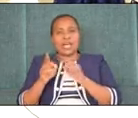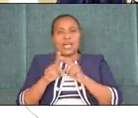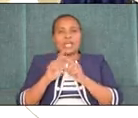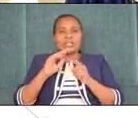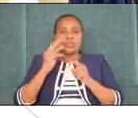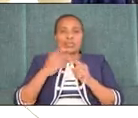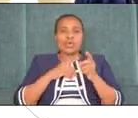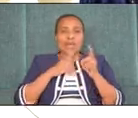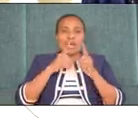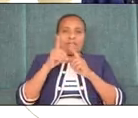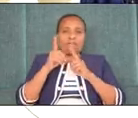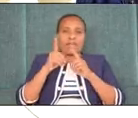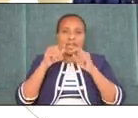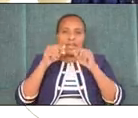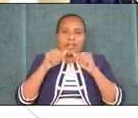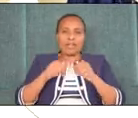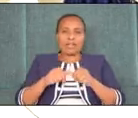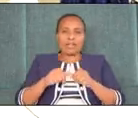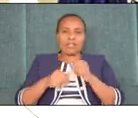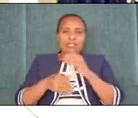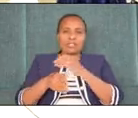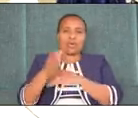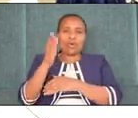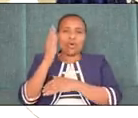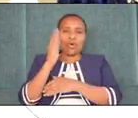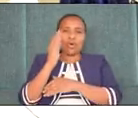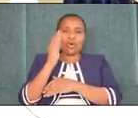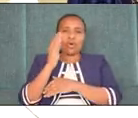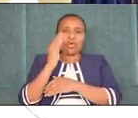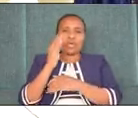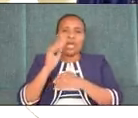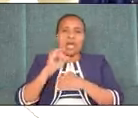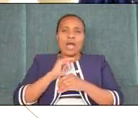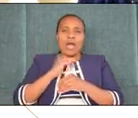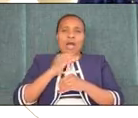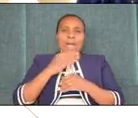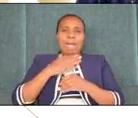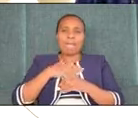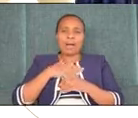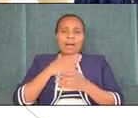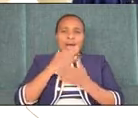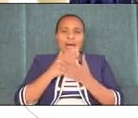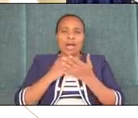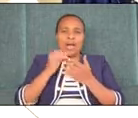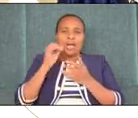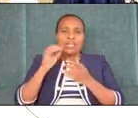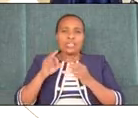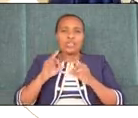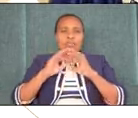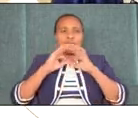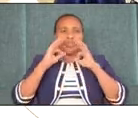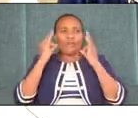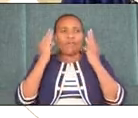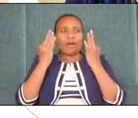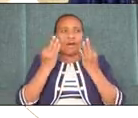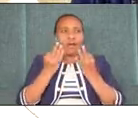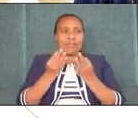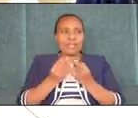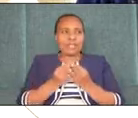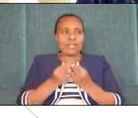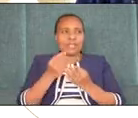Jesus as we travel this sword. For I'm part of